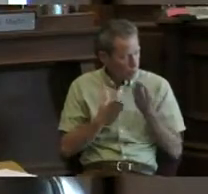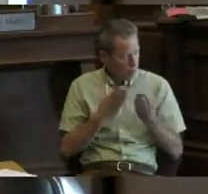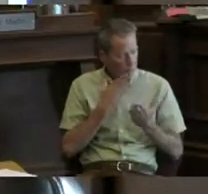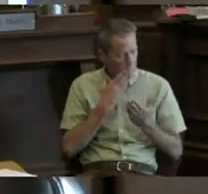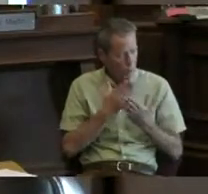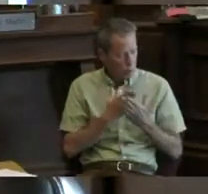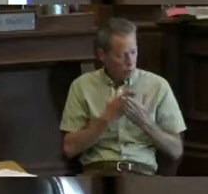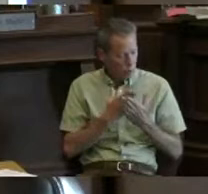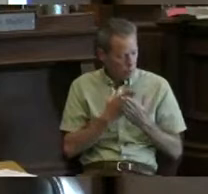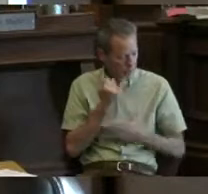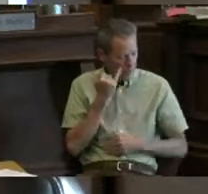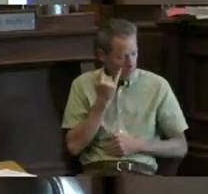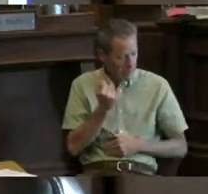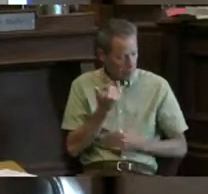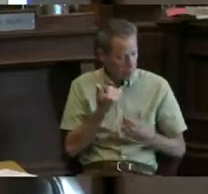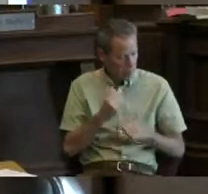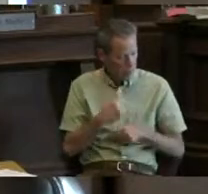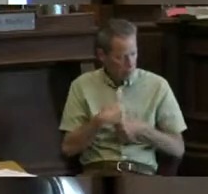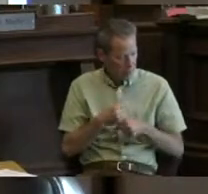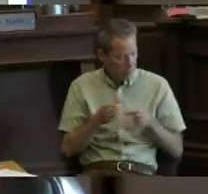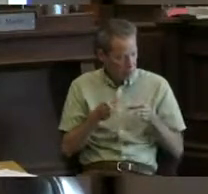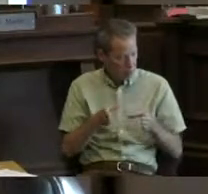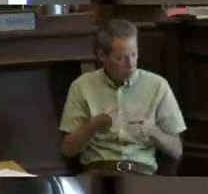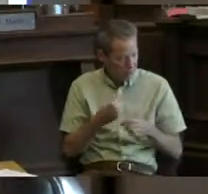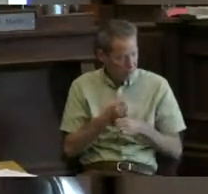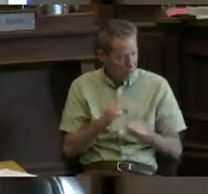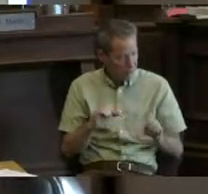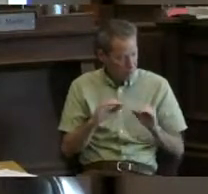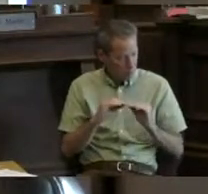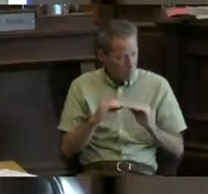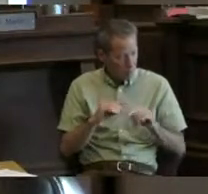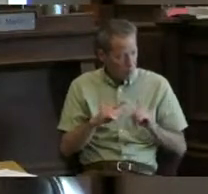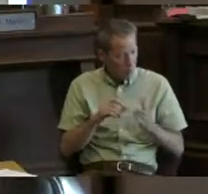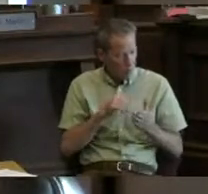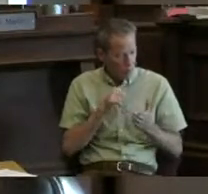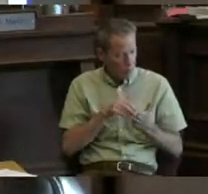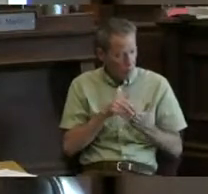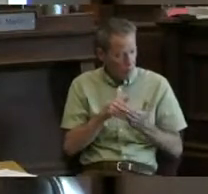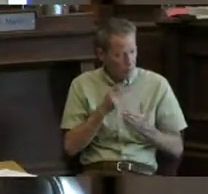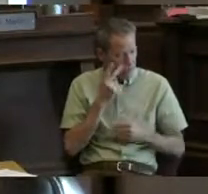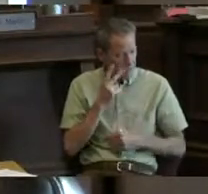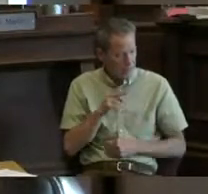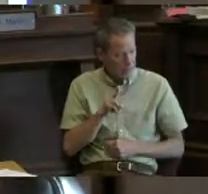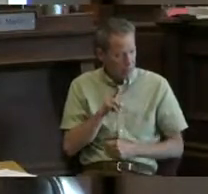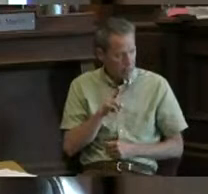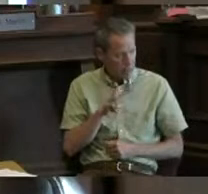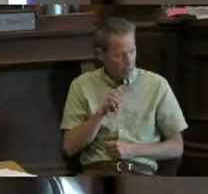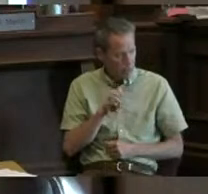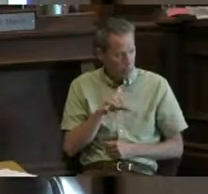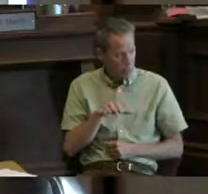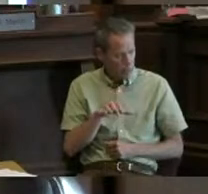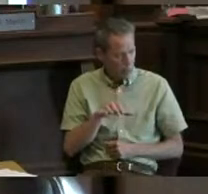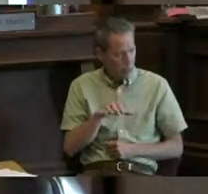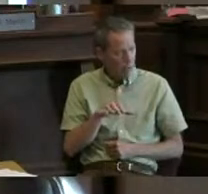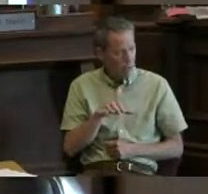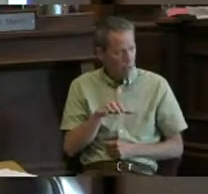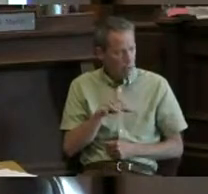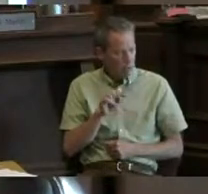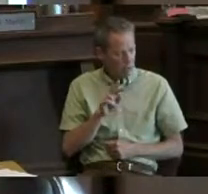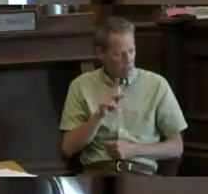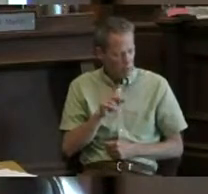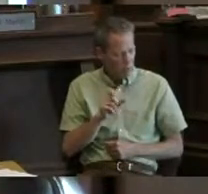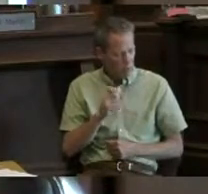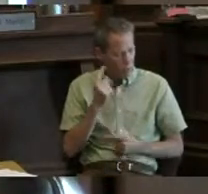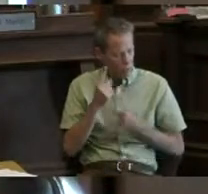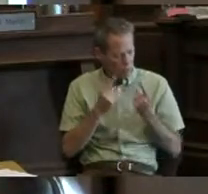good approach to try to make our streets safer. Yet we don't oftentimes see the two-way cycle tracks or lanes. I'm wondering why this